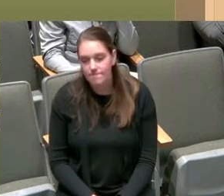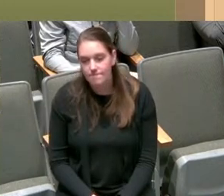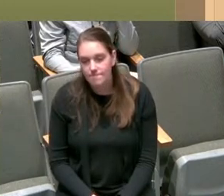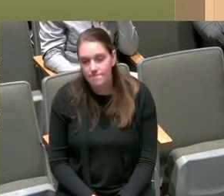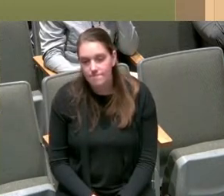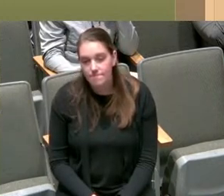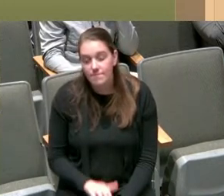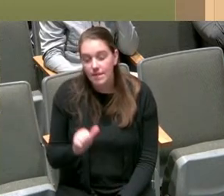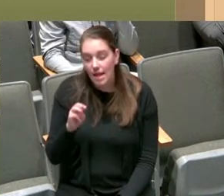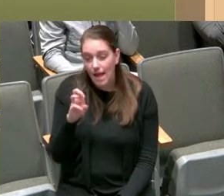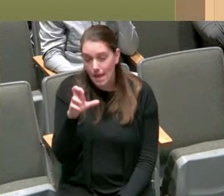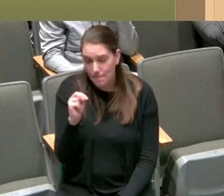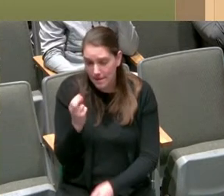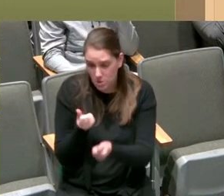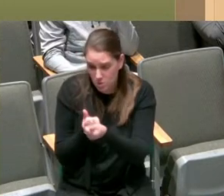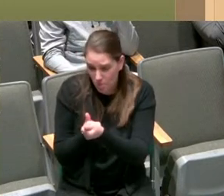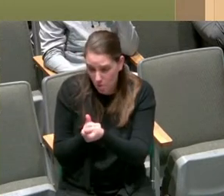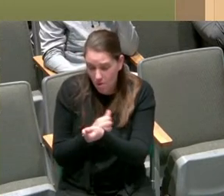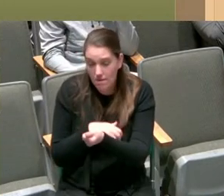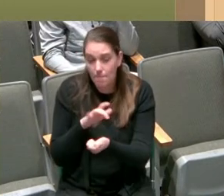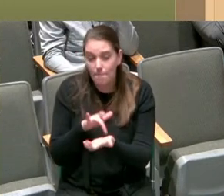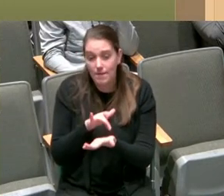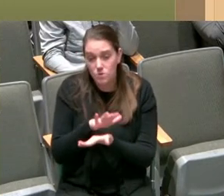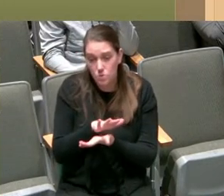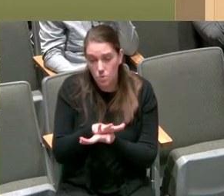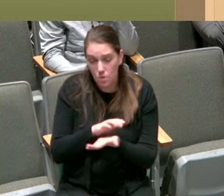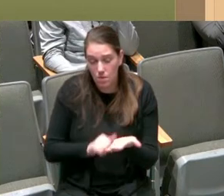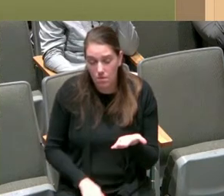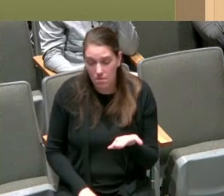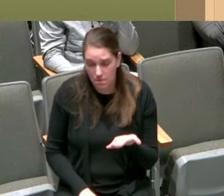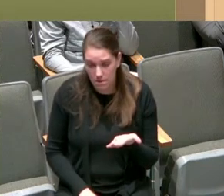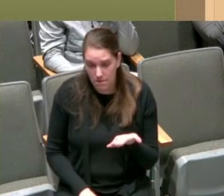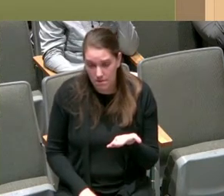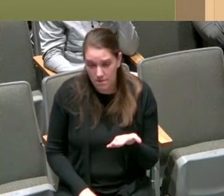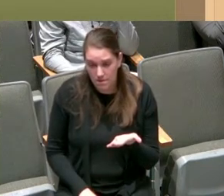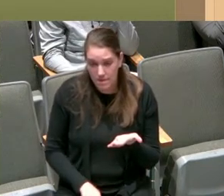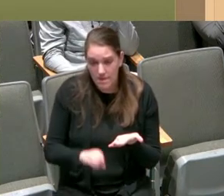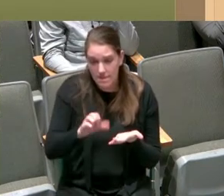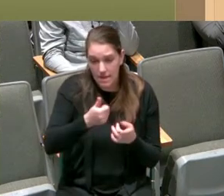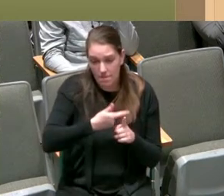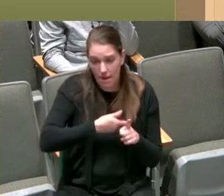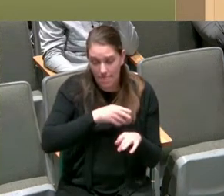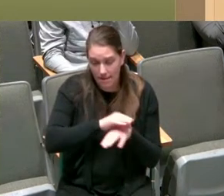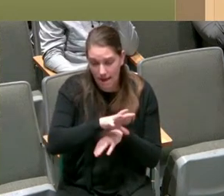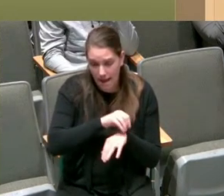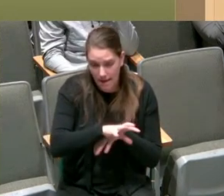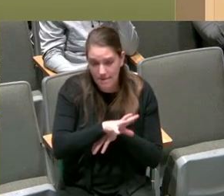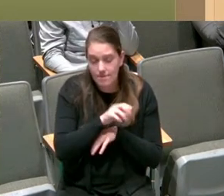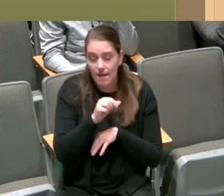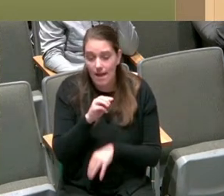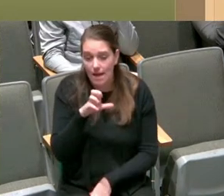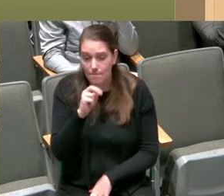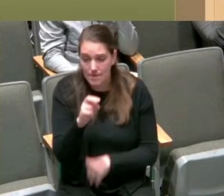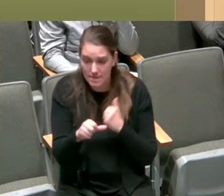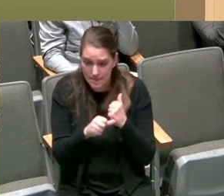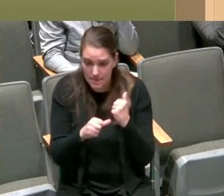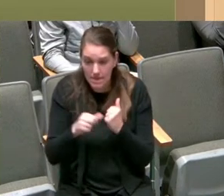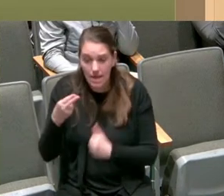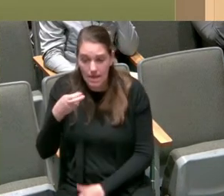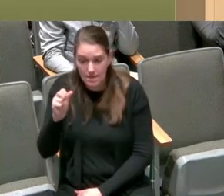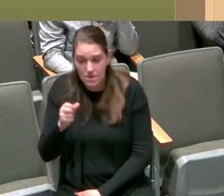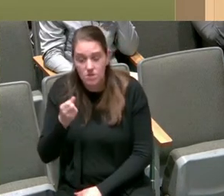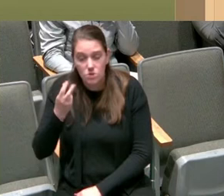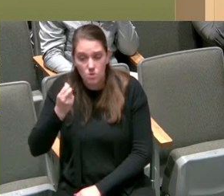admin support Middle School 10-month guidance admin assistant High School